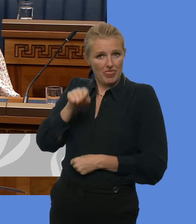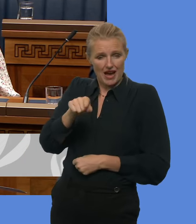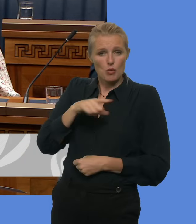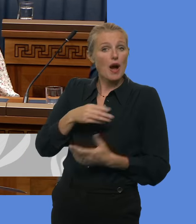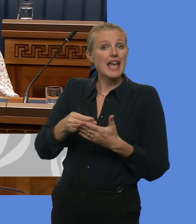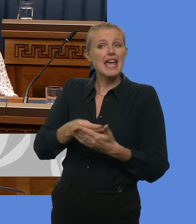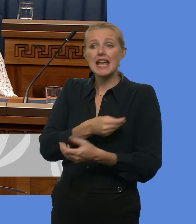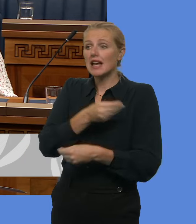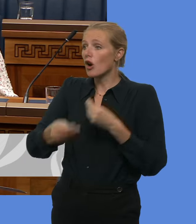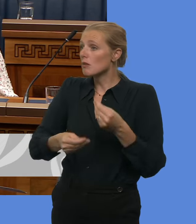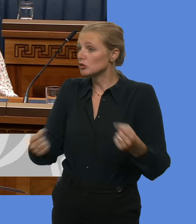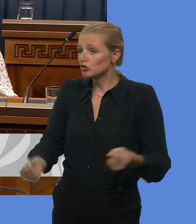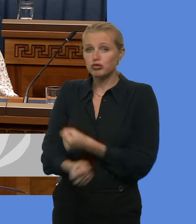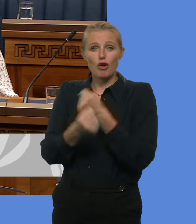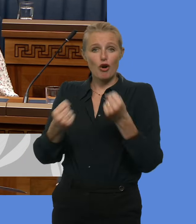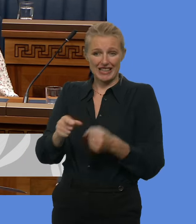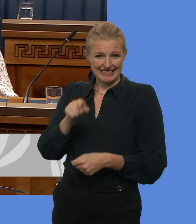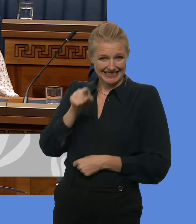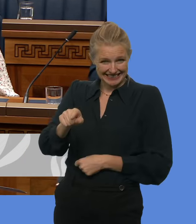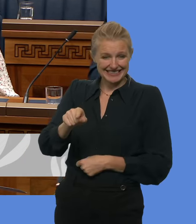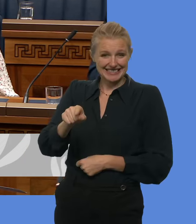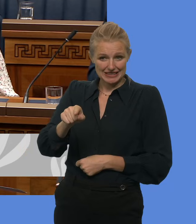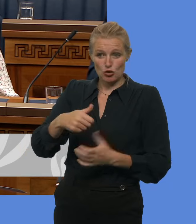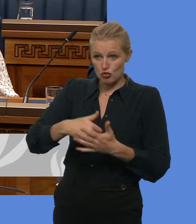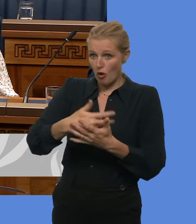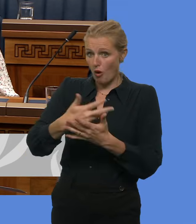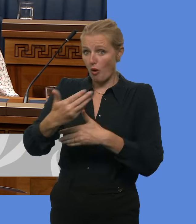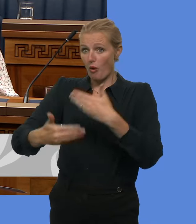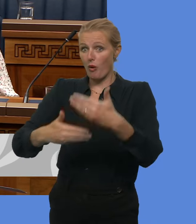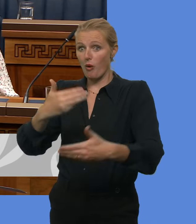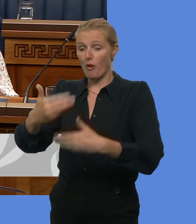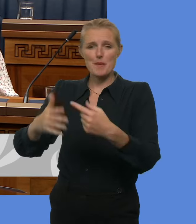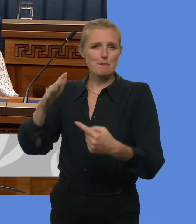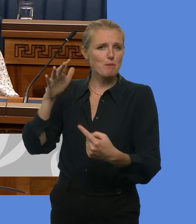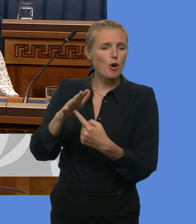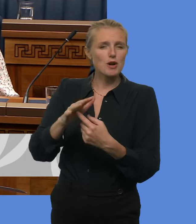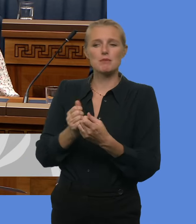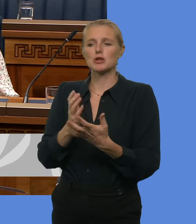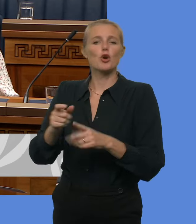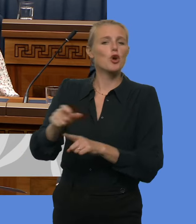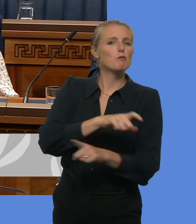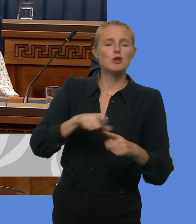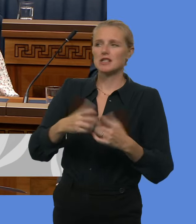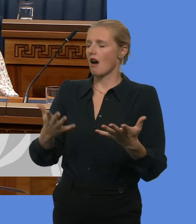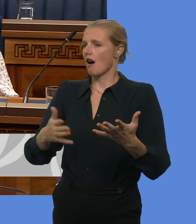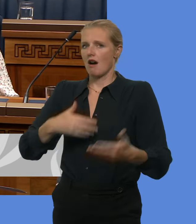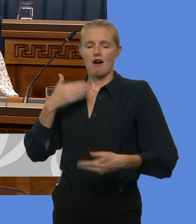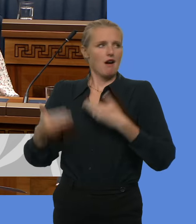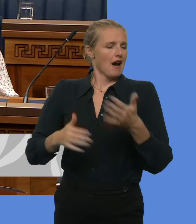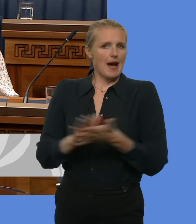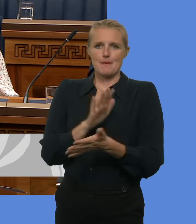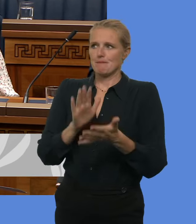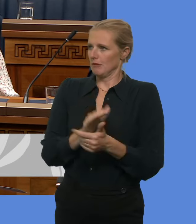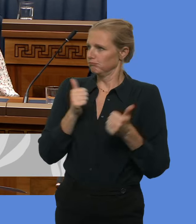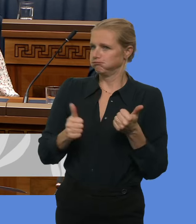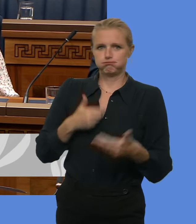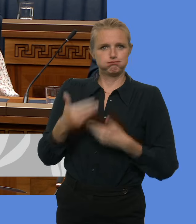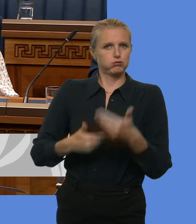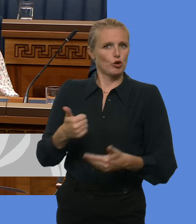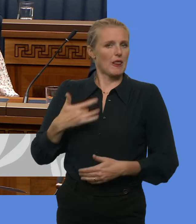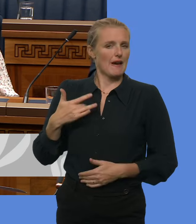key in terms of ensuring thriving, happy communities, no matter where they are, right throughout this place. So therefore,